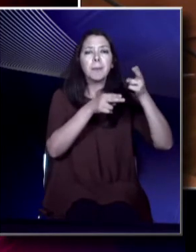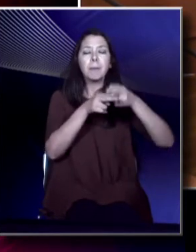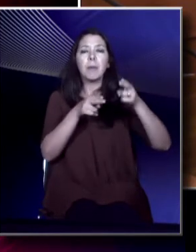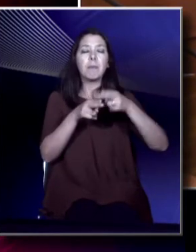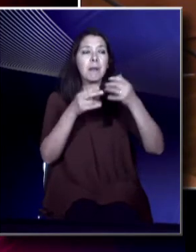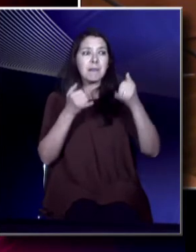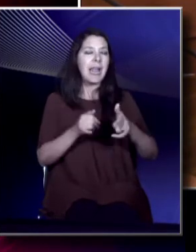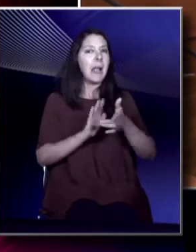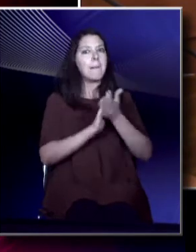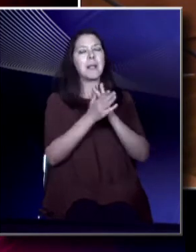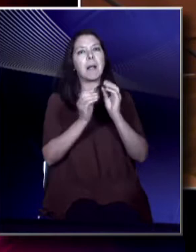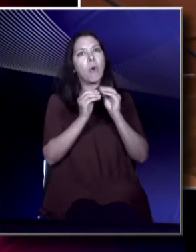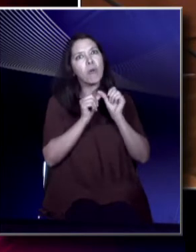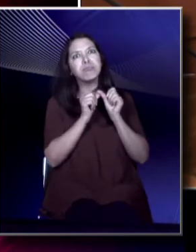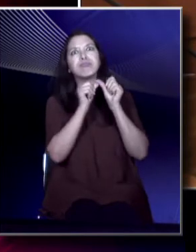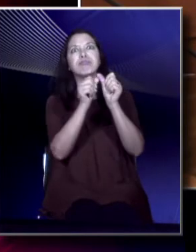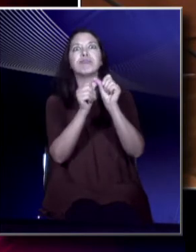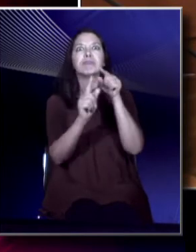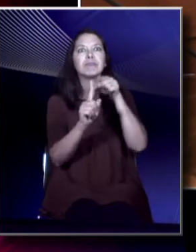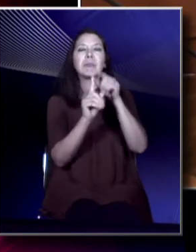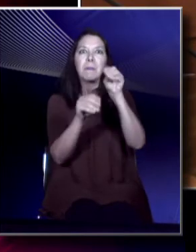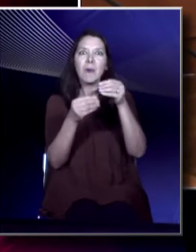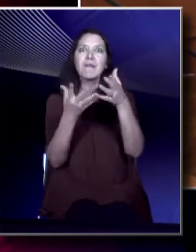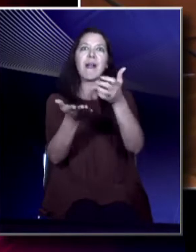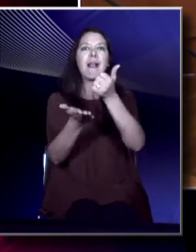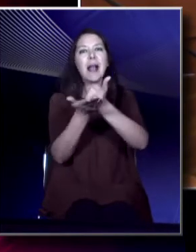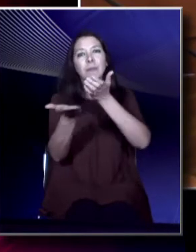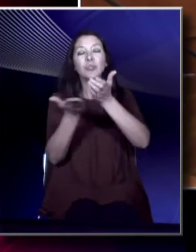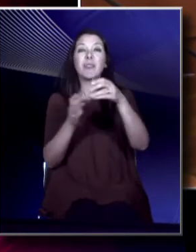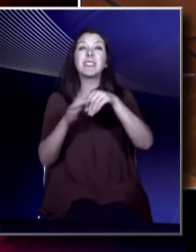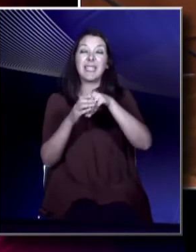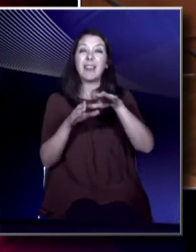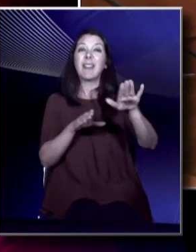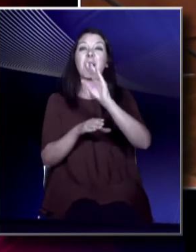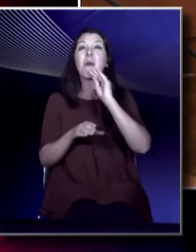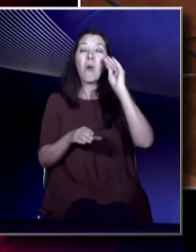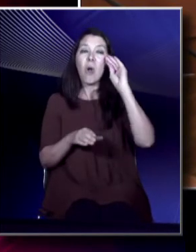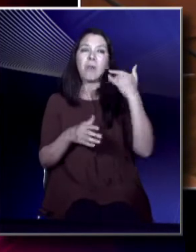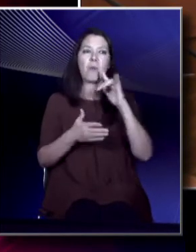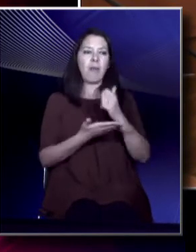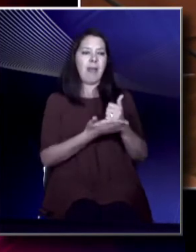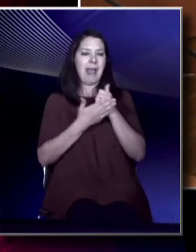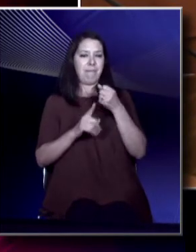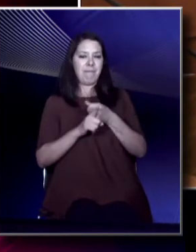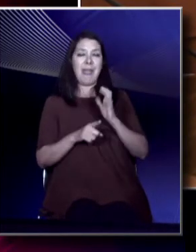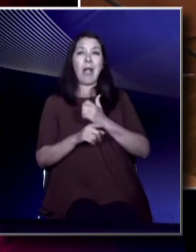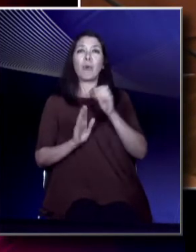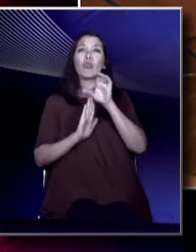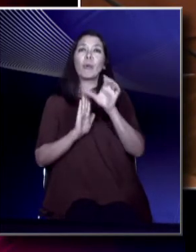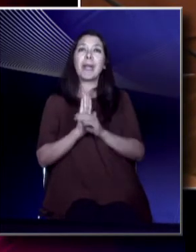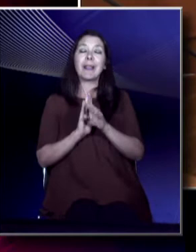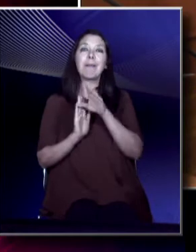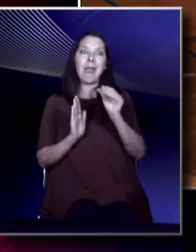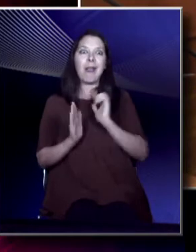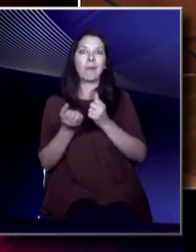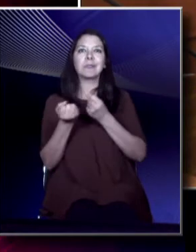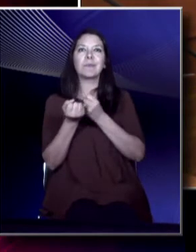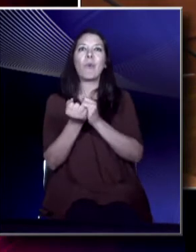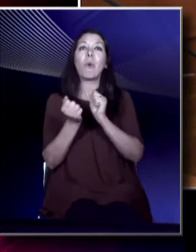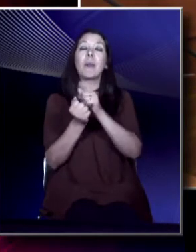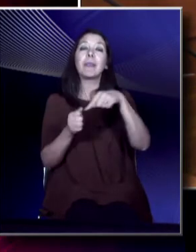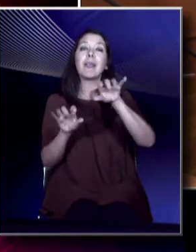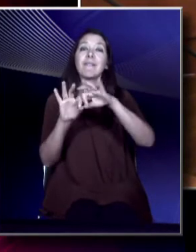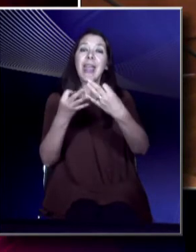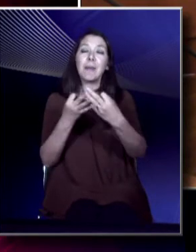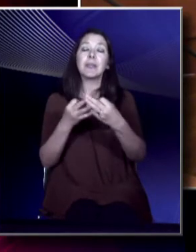providers in the home. This has given us greater control over curriculum and supports we provide to families. With the initial move of removing us from the role of